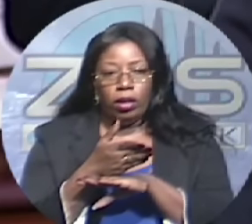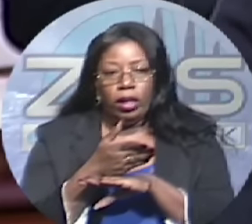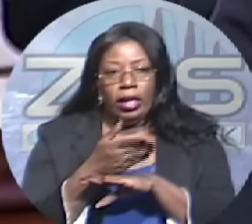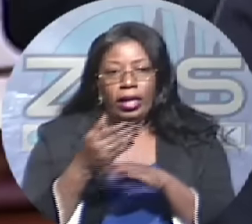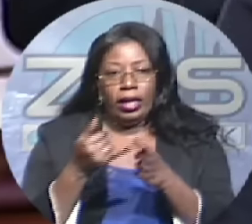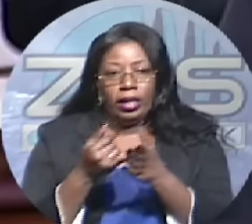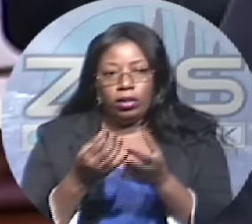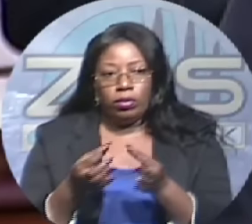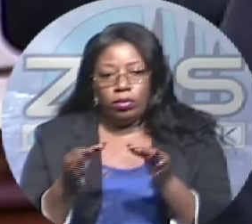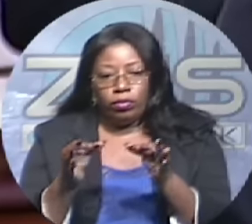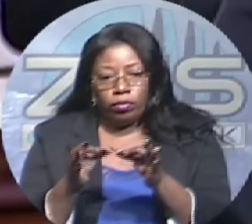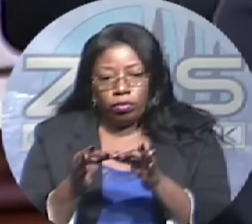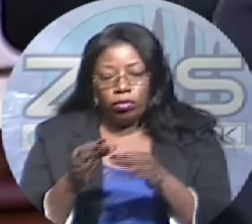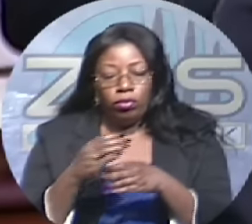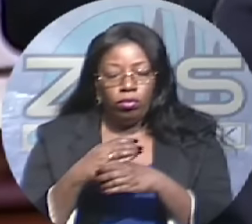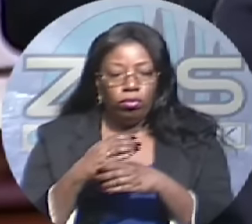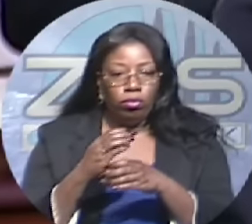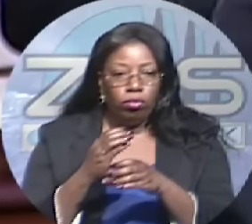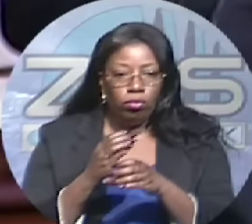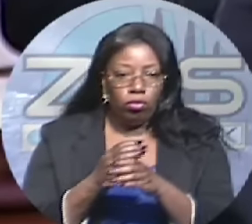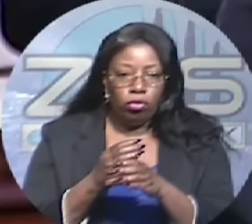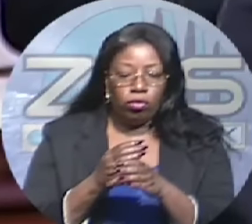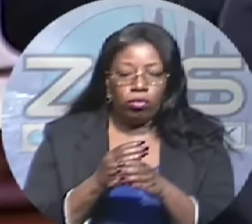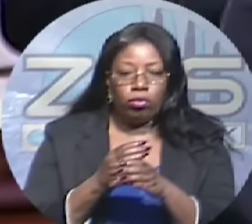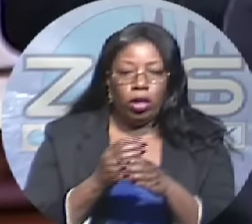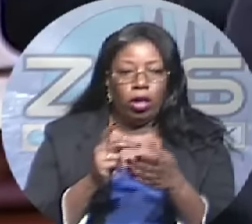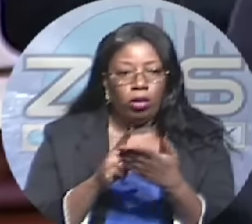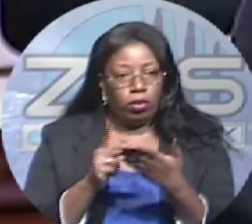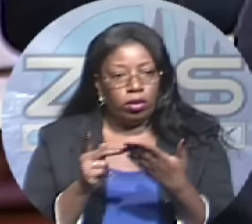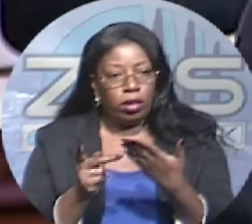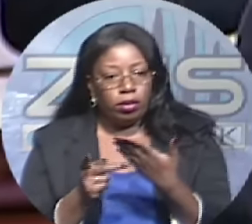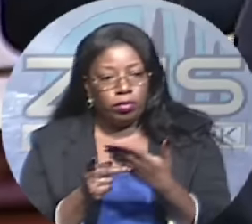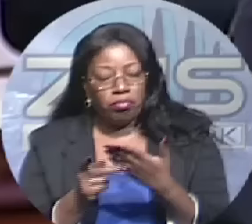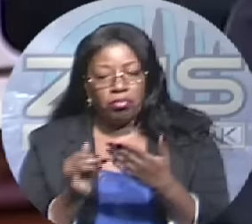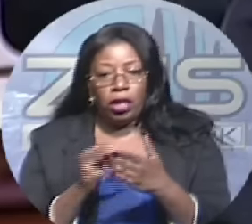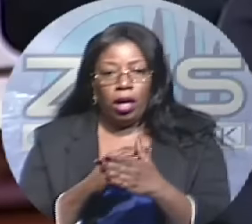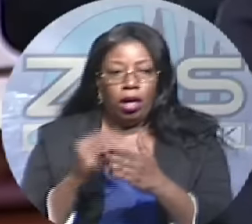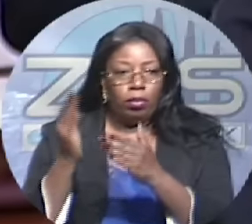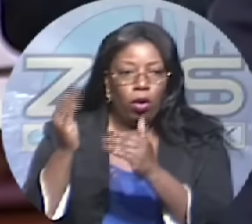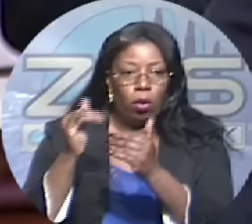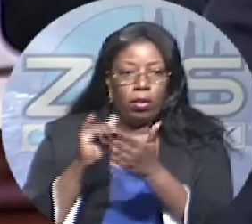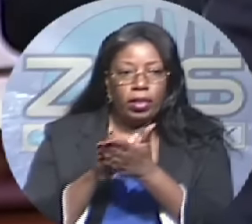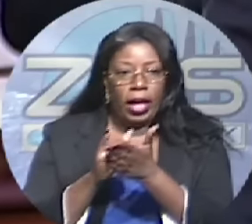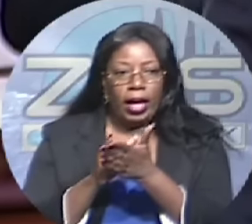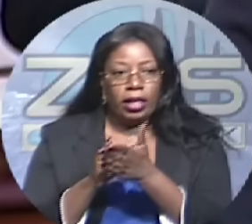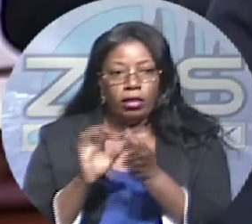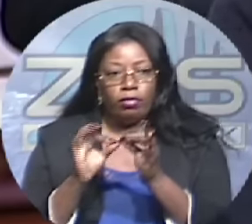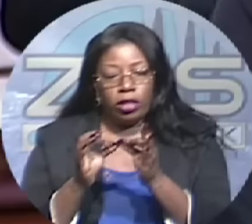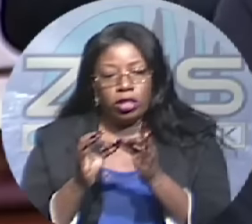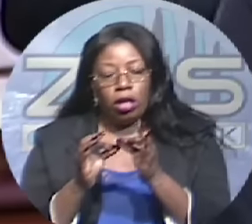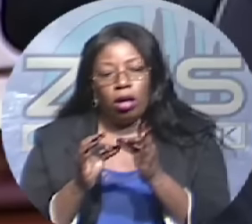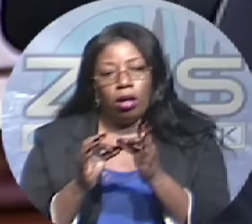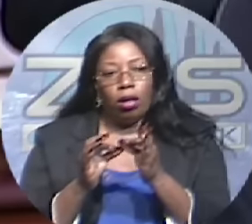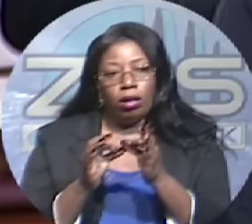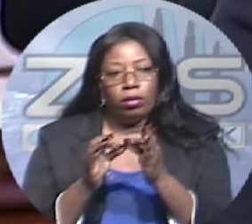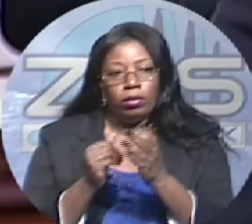significant clause because it hopefully repairs a breach in the